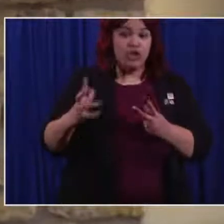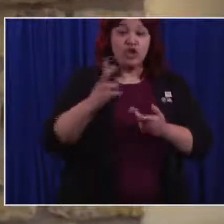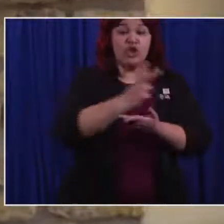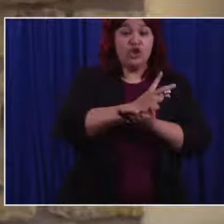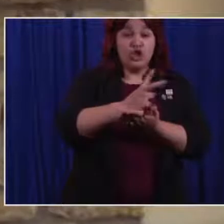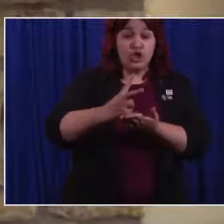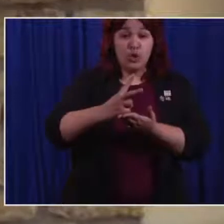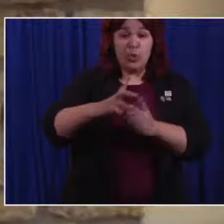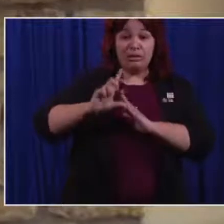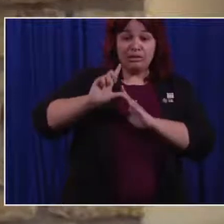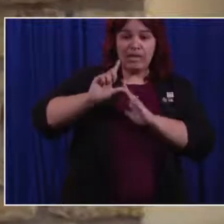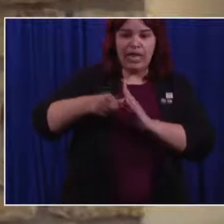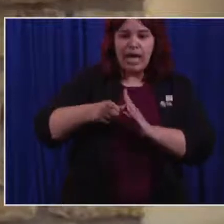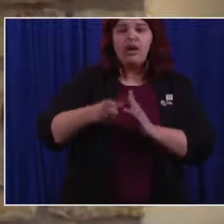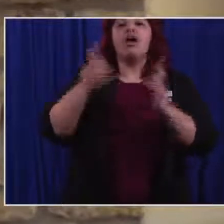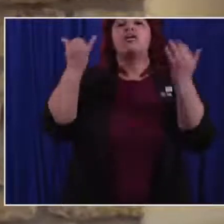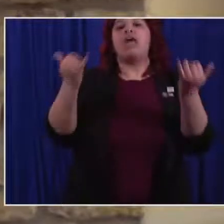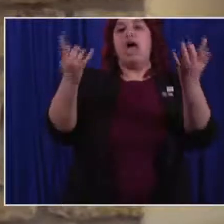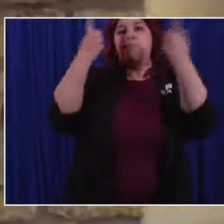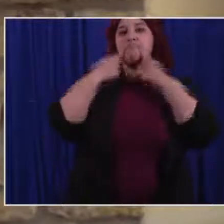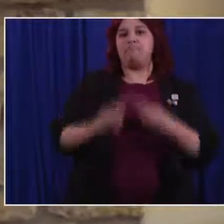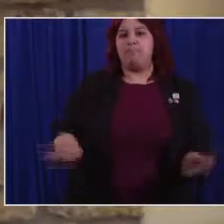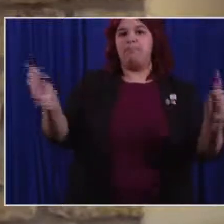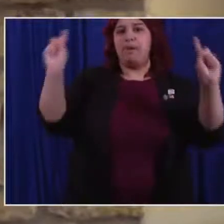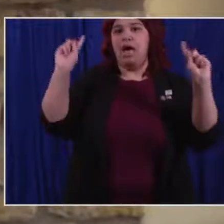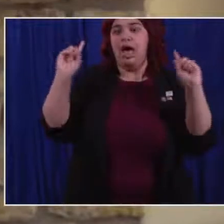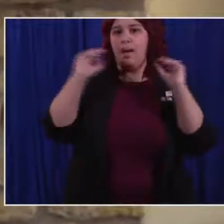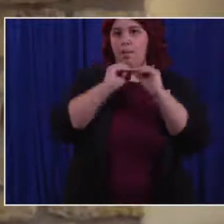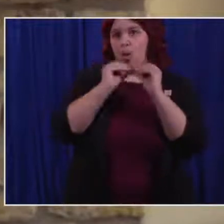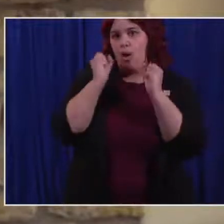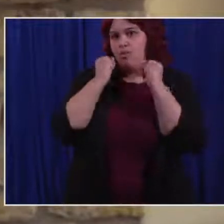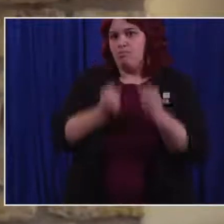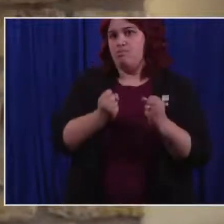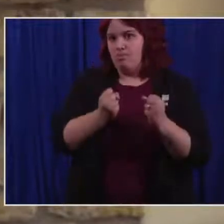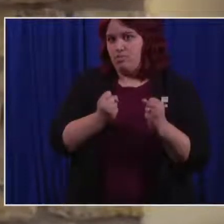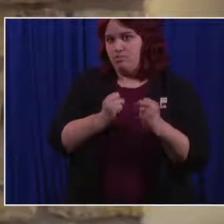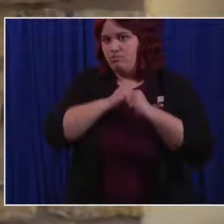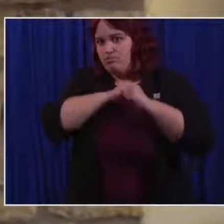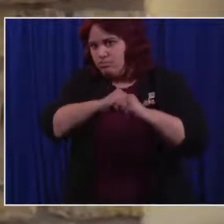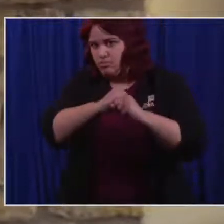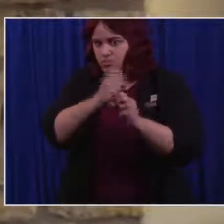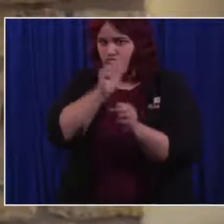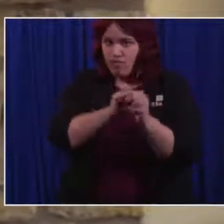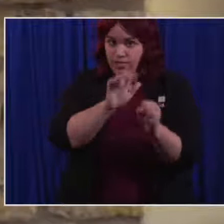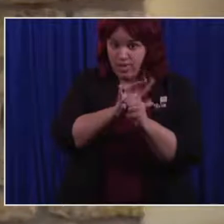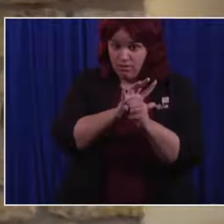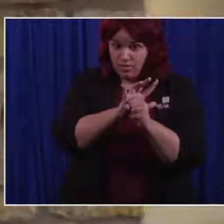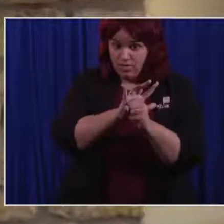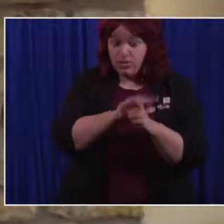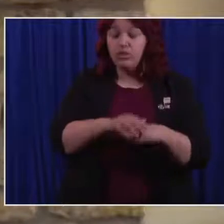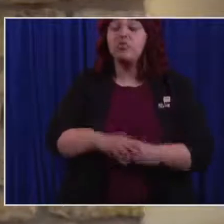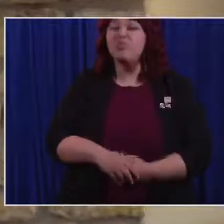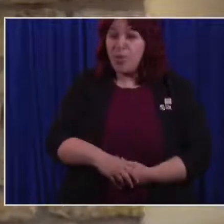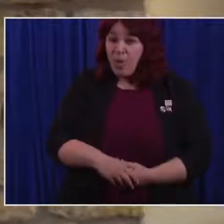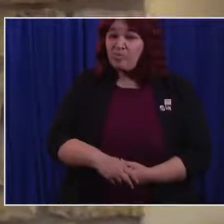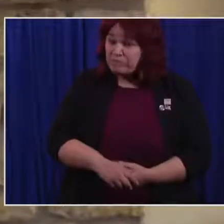people are less likely to get infected, less likely to spread the virus, they're also reminding us that there is